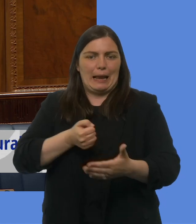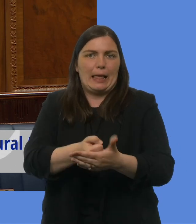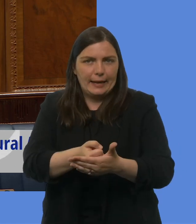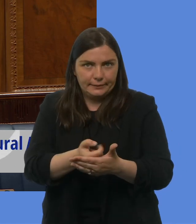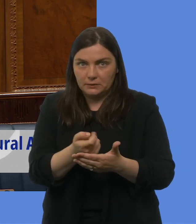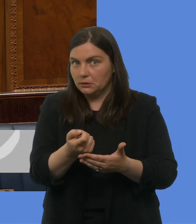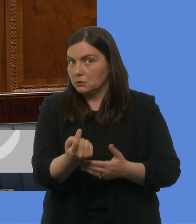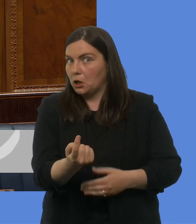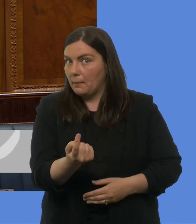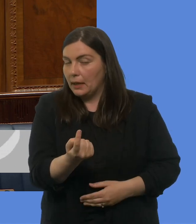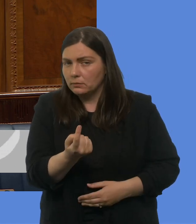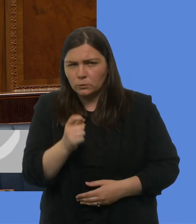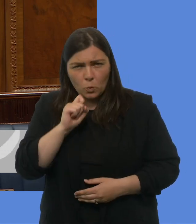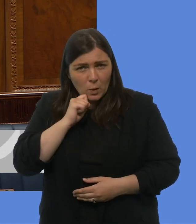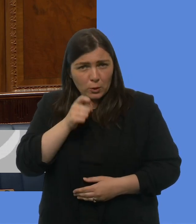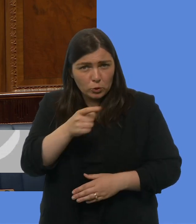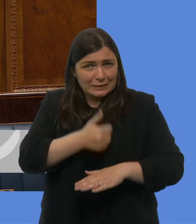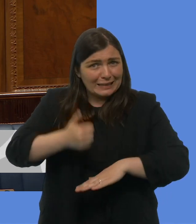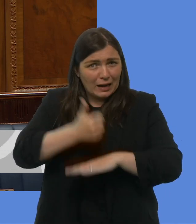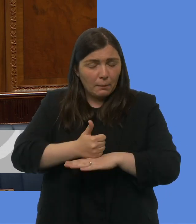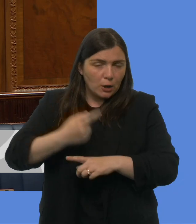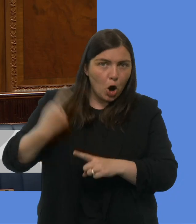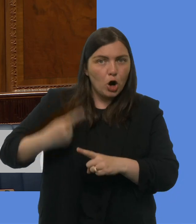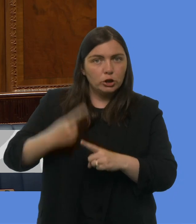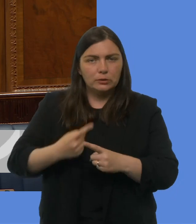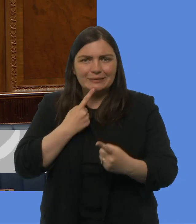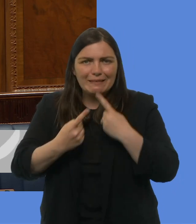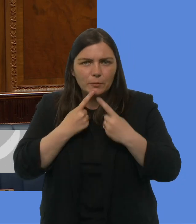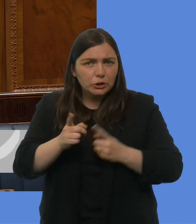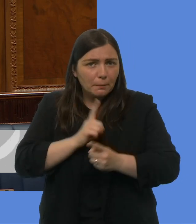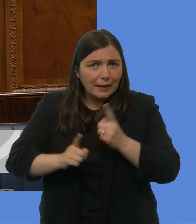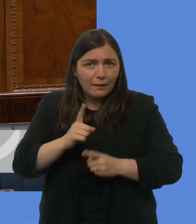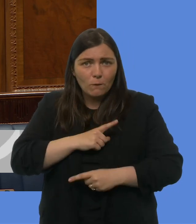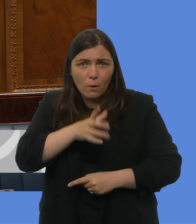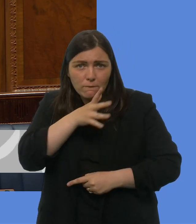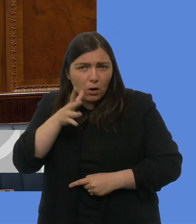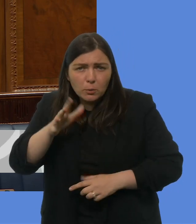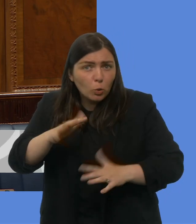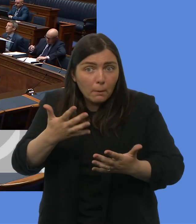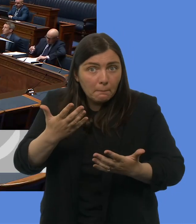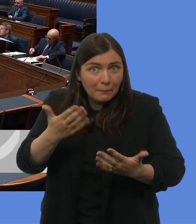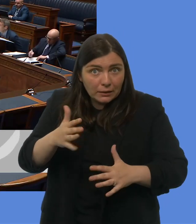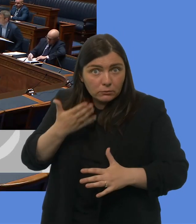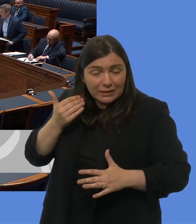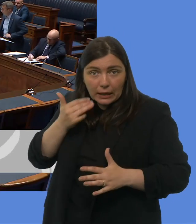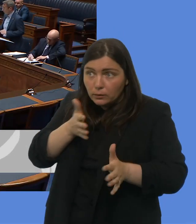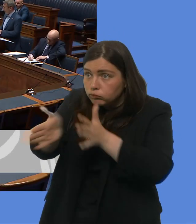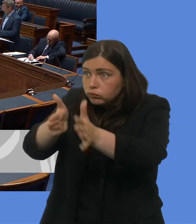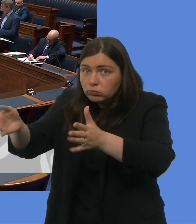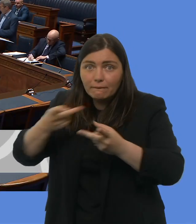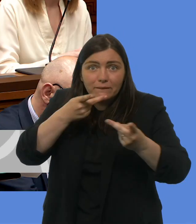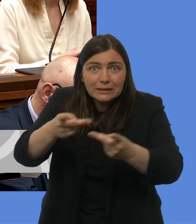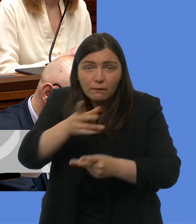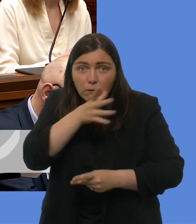urgent information meeting for all impacted farmers to advise on the matter, or has he visited any farms recently? This is a